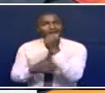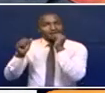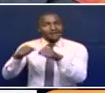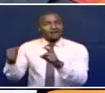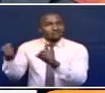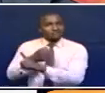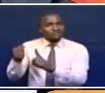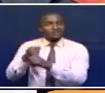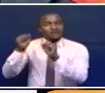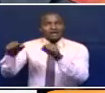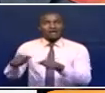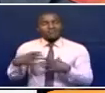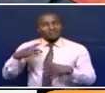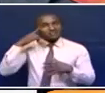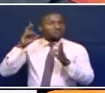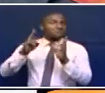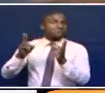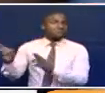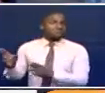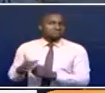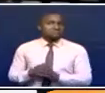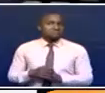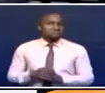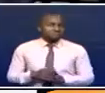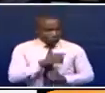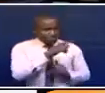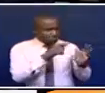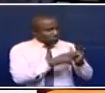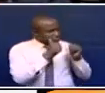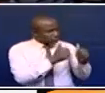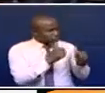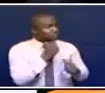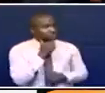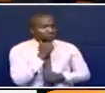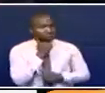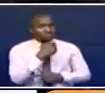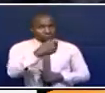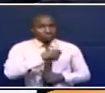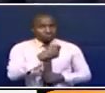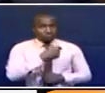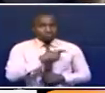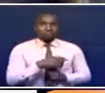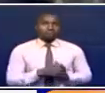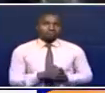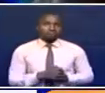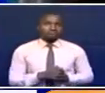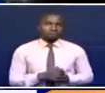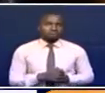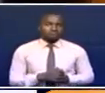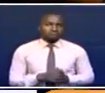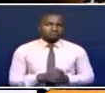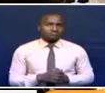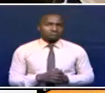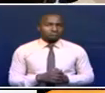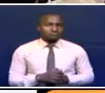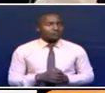and people think it is business as usual. Yeah. Yeah. Good point. Okay, some SMSs. As we go along, Weshmu, some SMSs. People